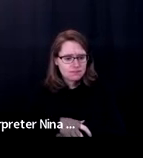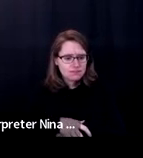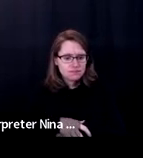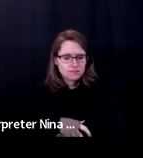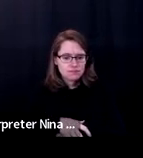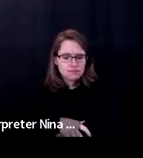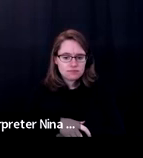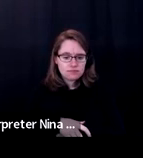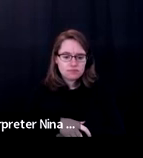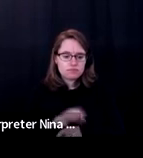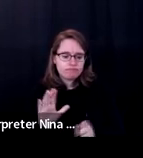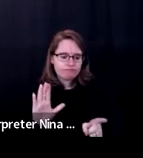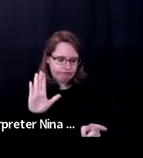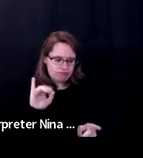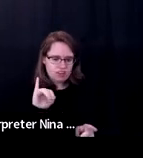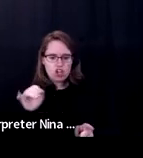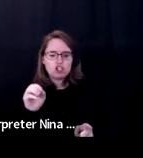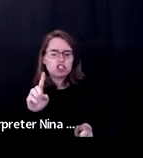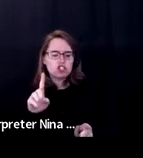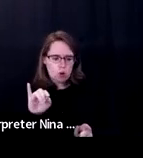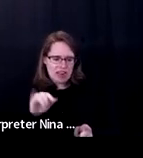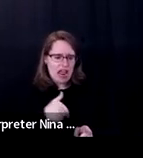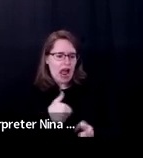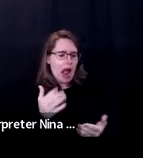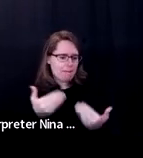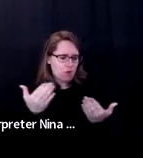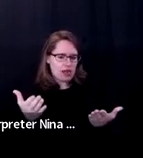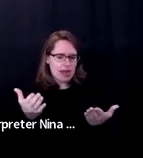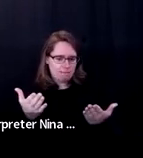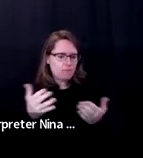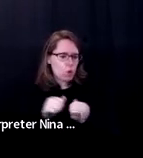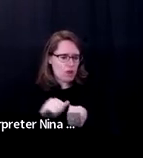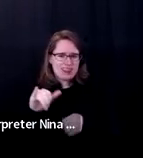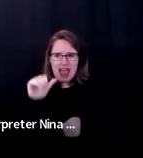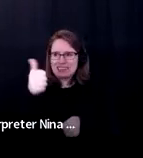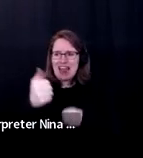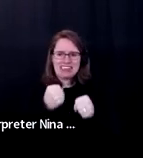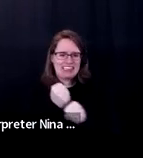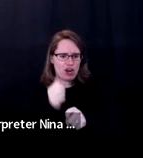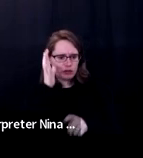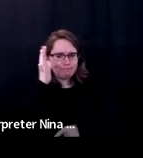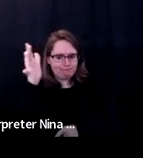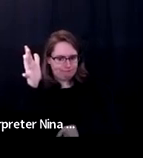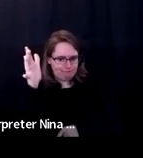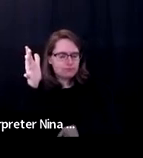Ms. Jody, I brought it up just as again, with that 10-year view that we get out of,